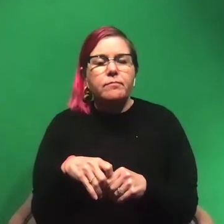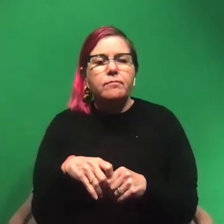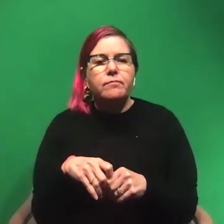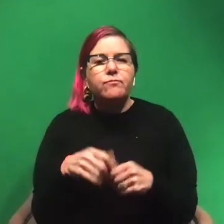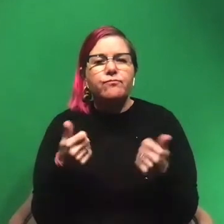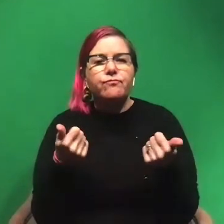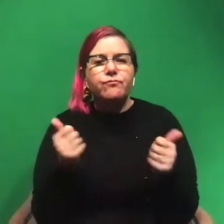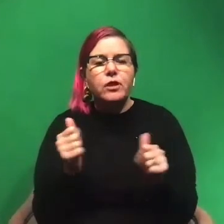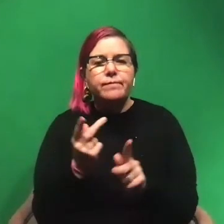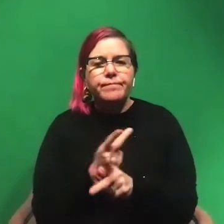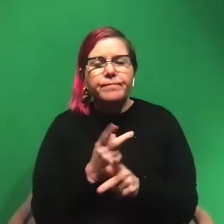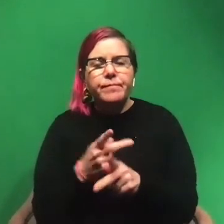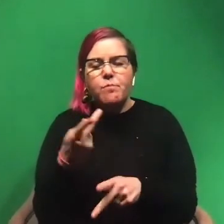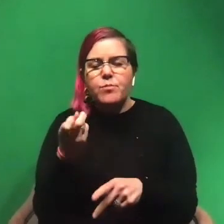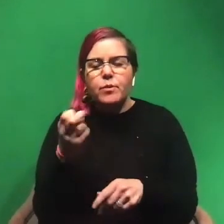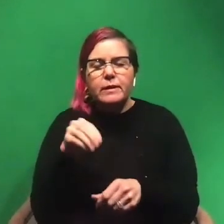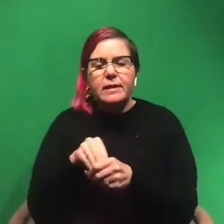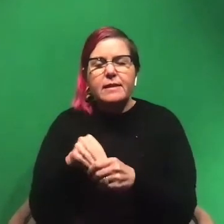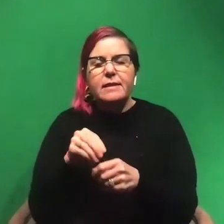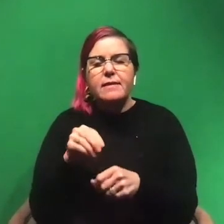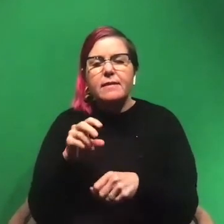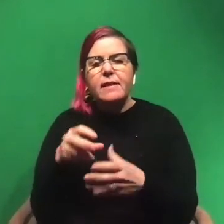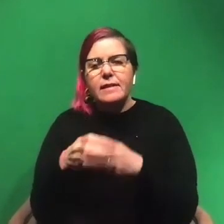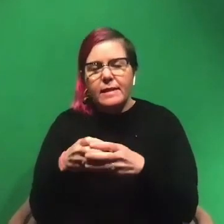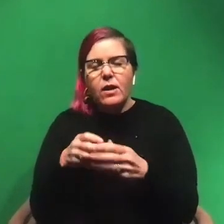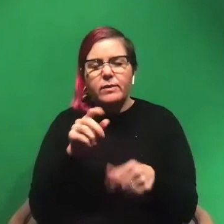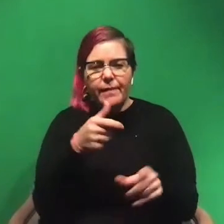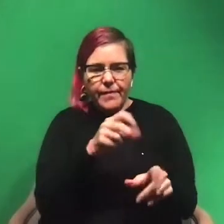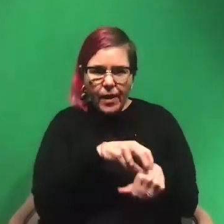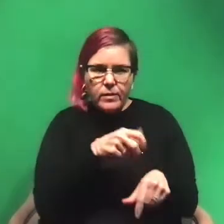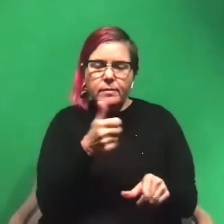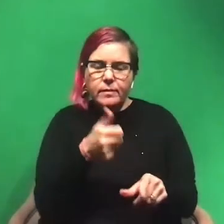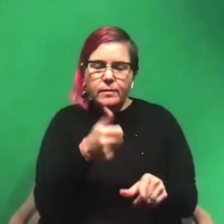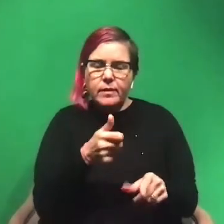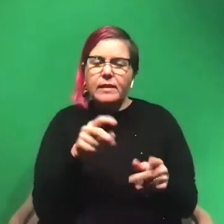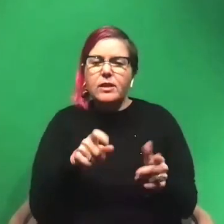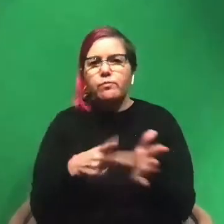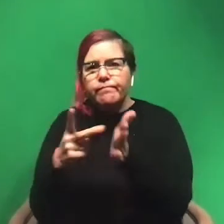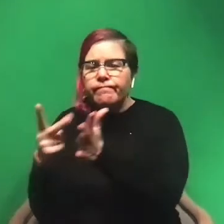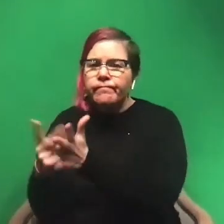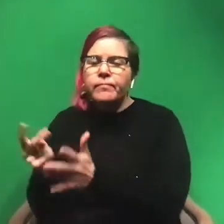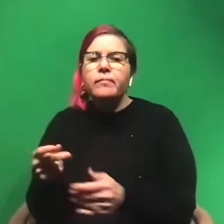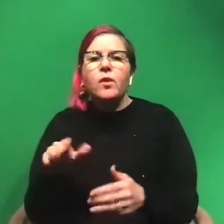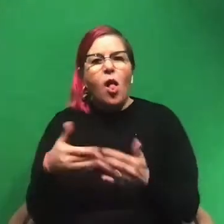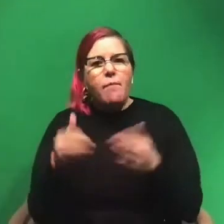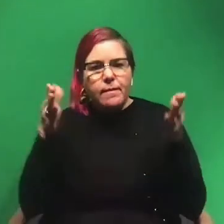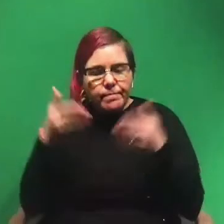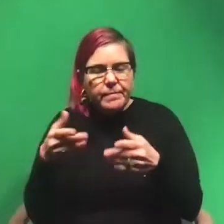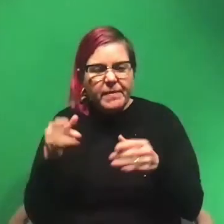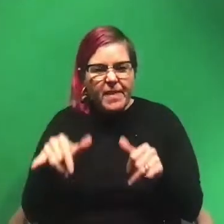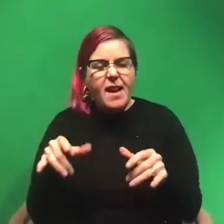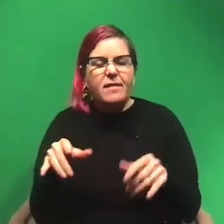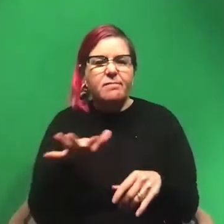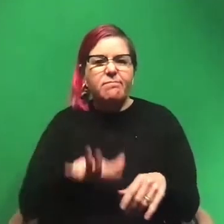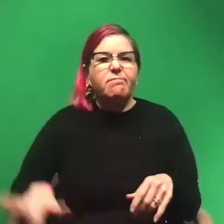find proteins in our cells that the viruses need in order for them to replicate. So all my training has been in that realm of